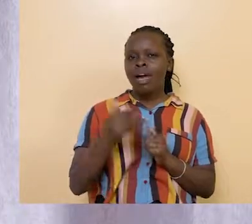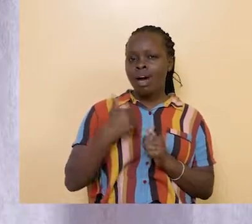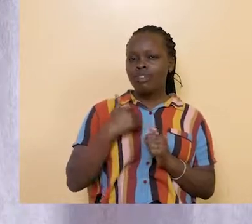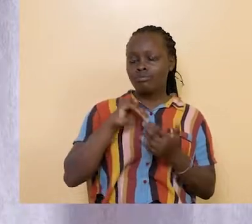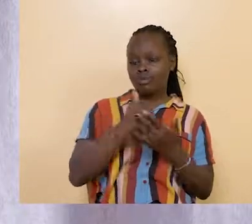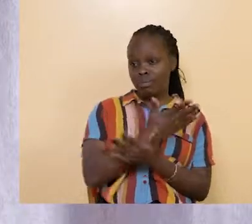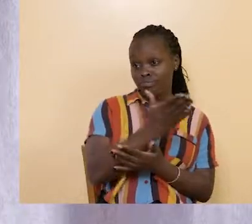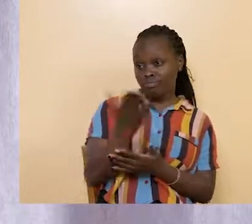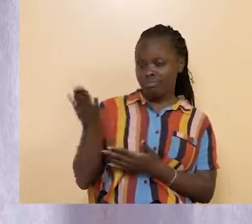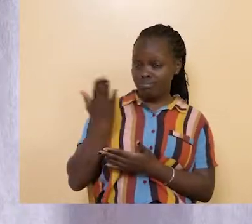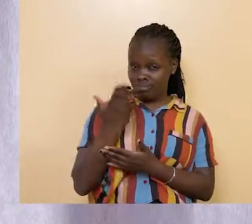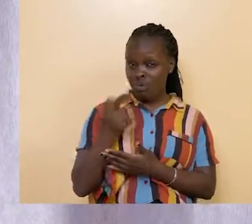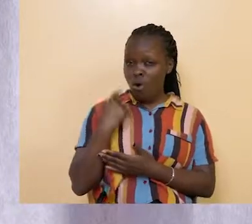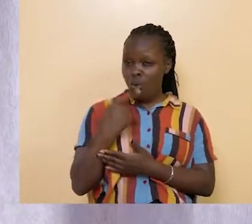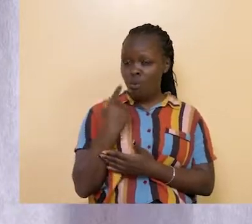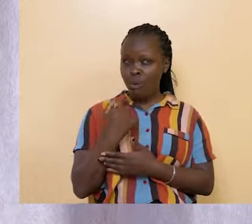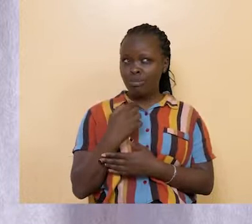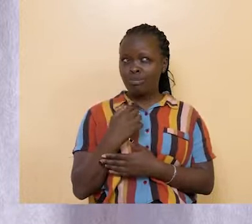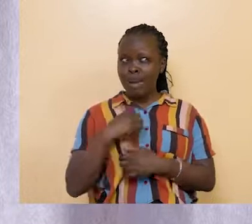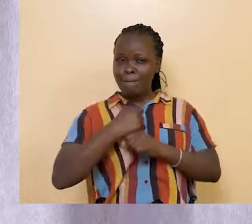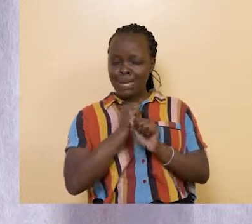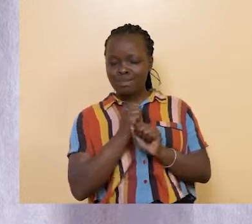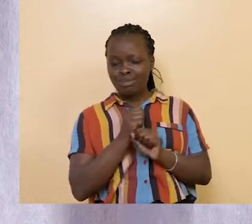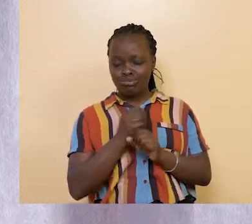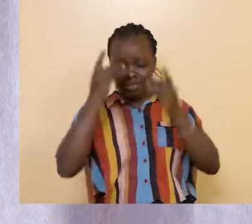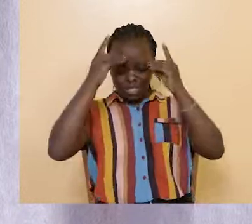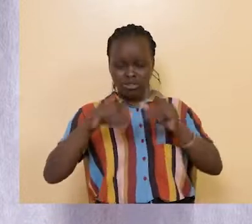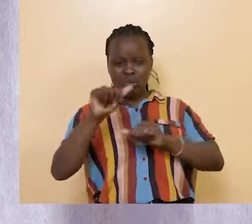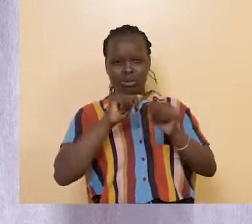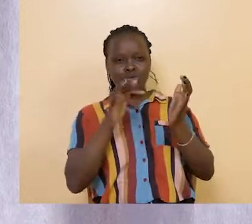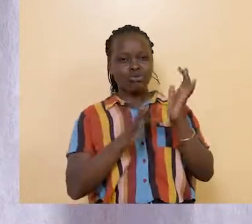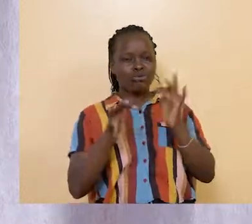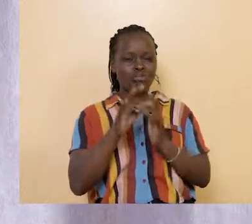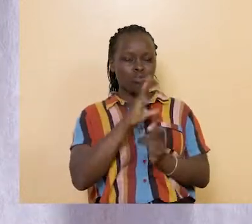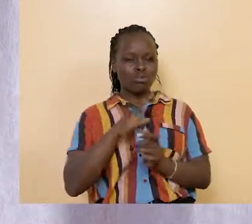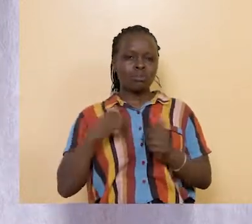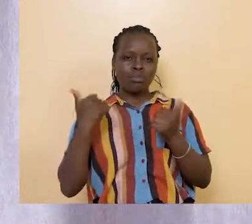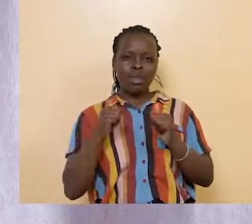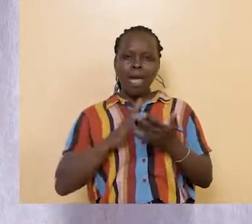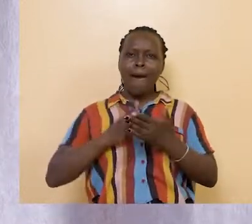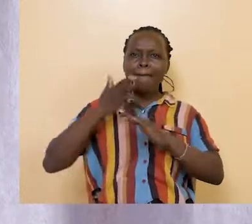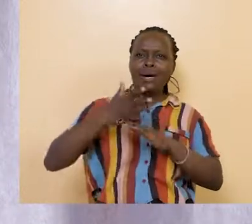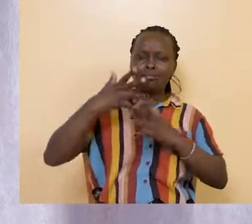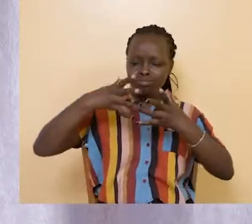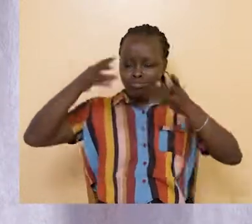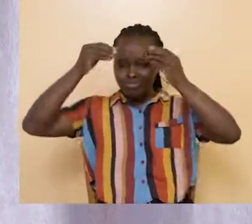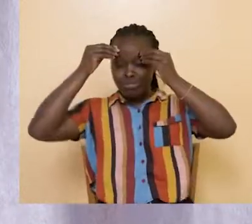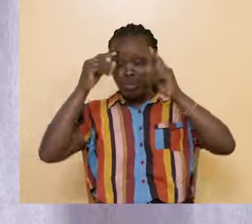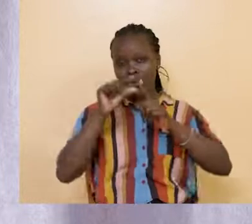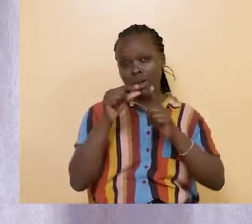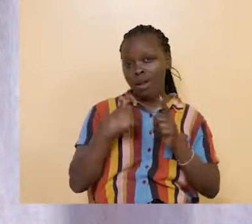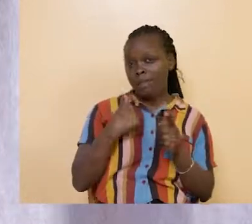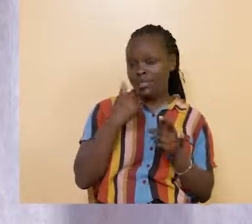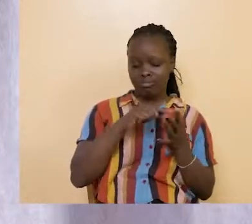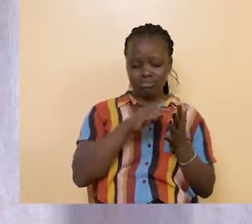there are some amongst us today that haven't made that decision for Jesus Christ. Above mastering your words, I could